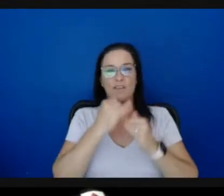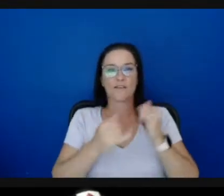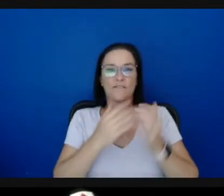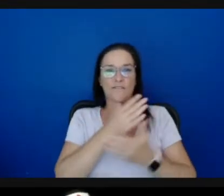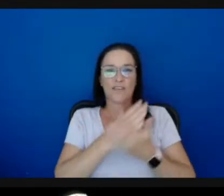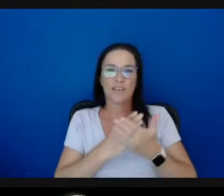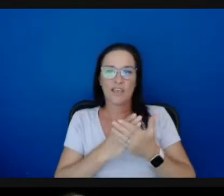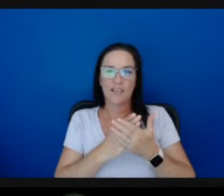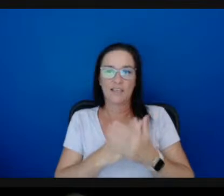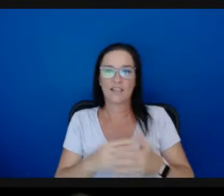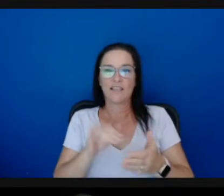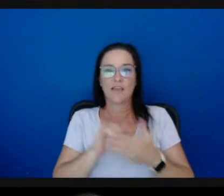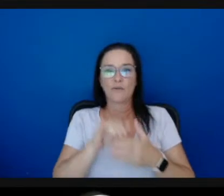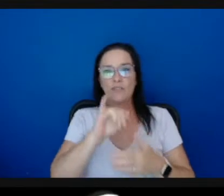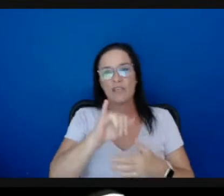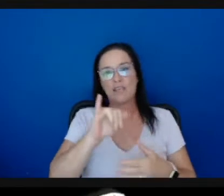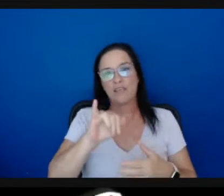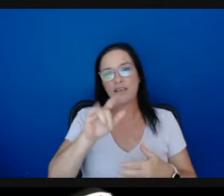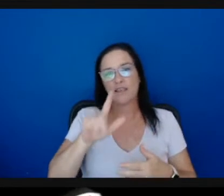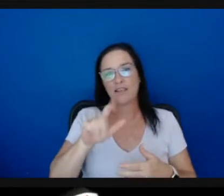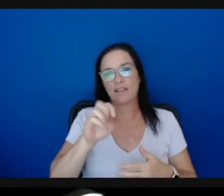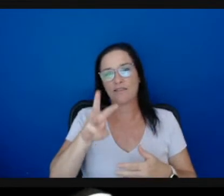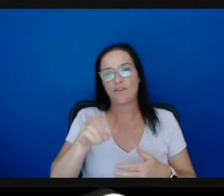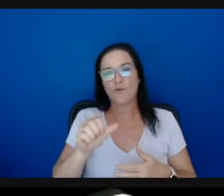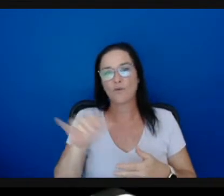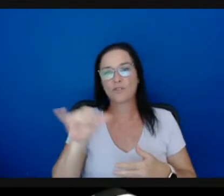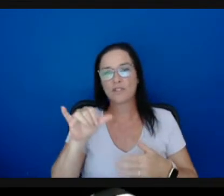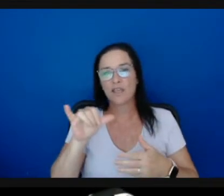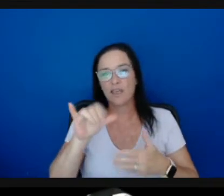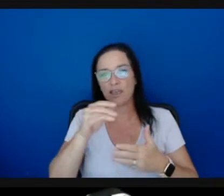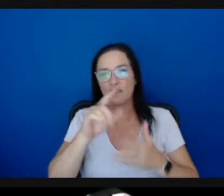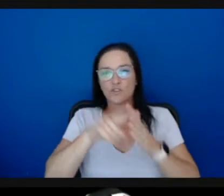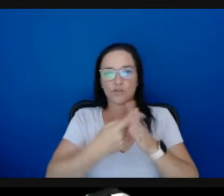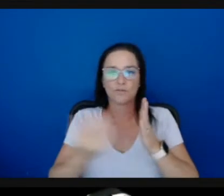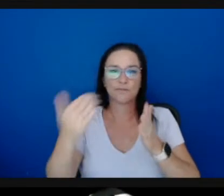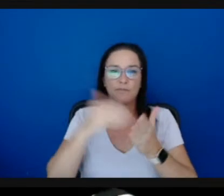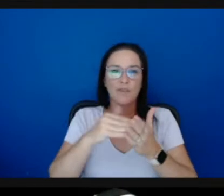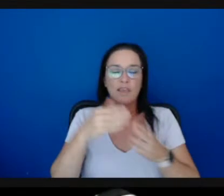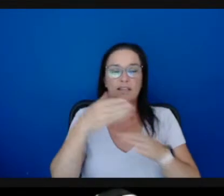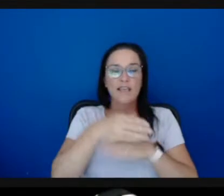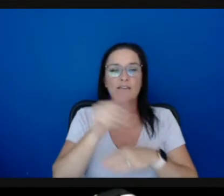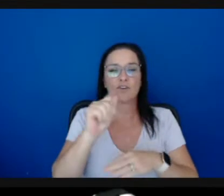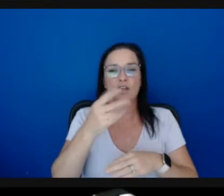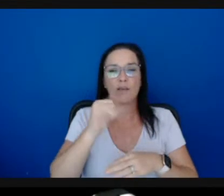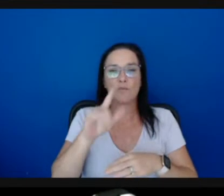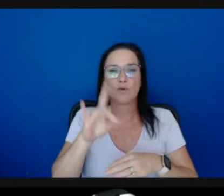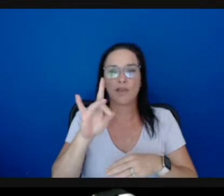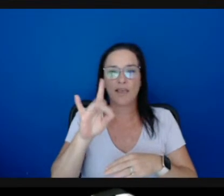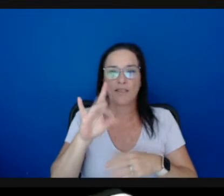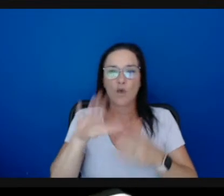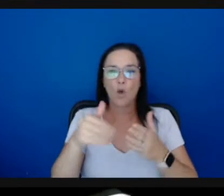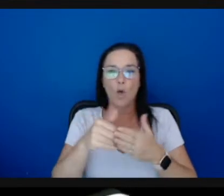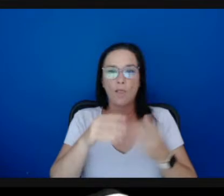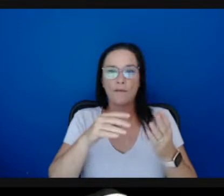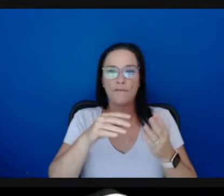also at I'ilewa area, but it was almost like a reactivation because after April 8th, all the lava stopped coming